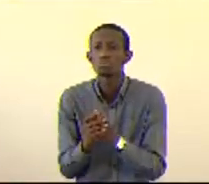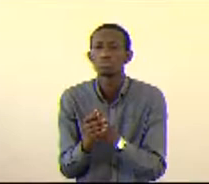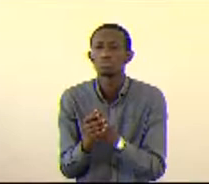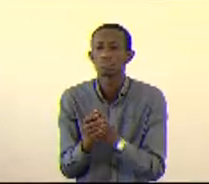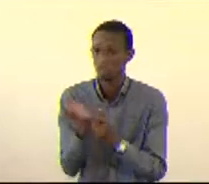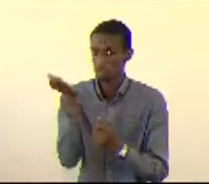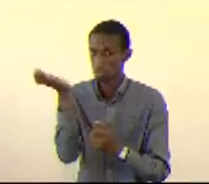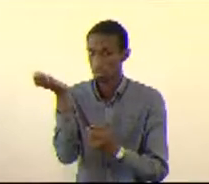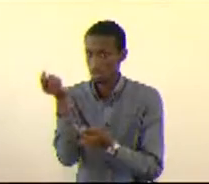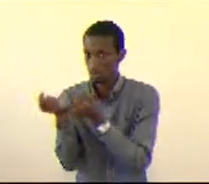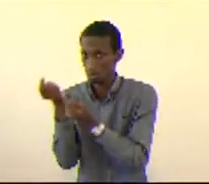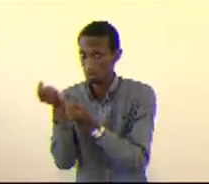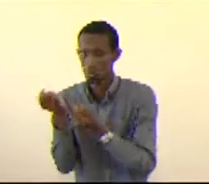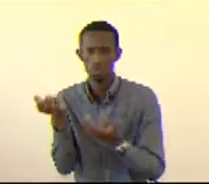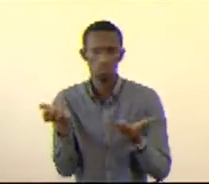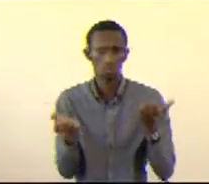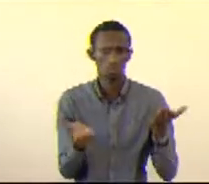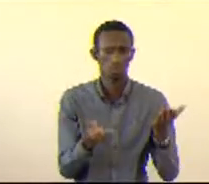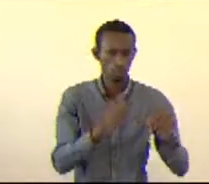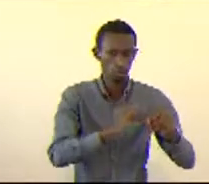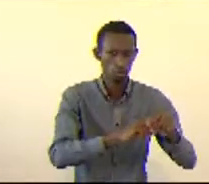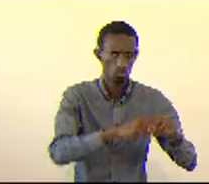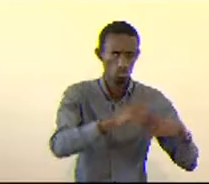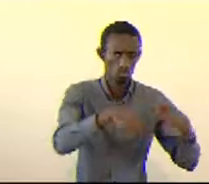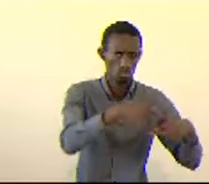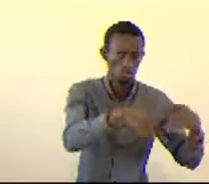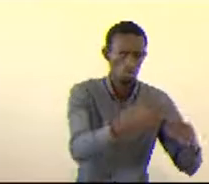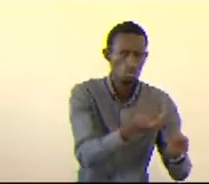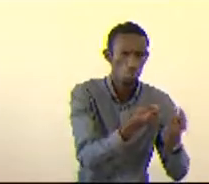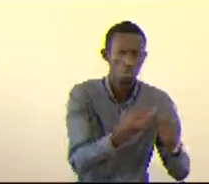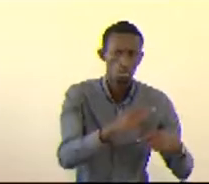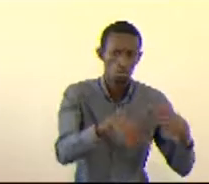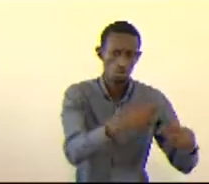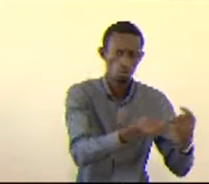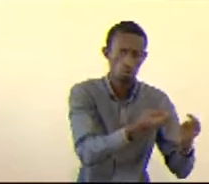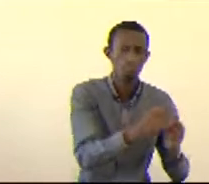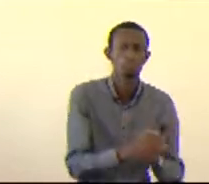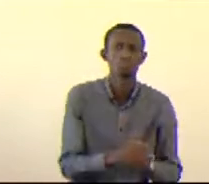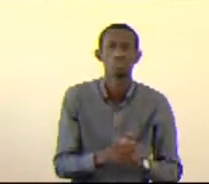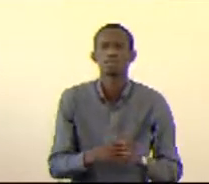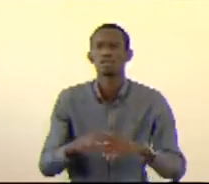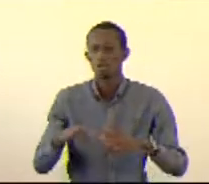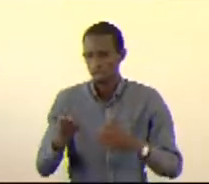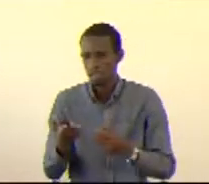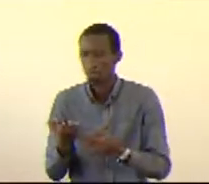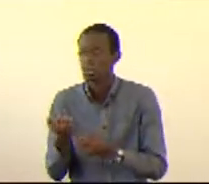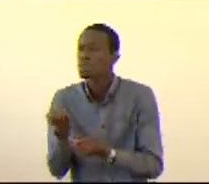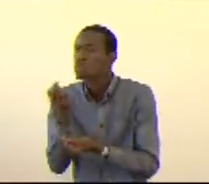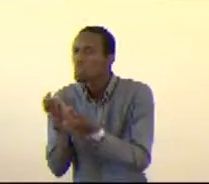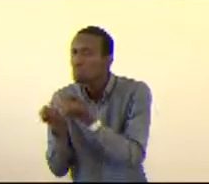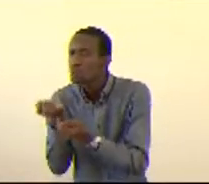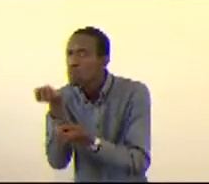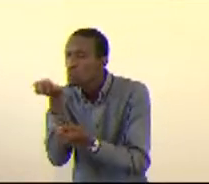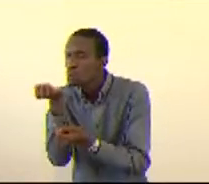be against time. If you come with me to this board, it can be temperature against time.